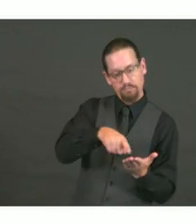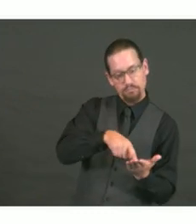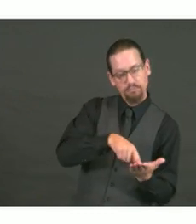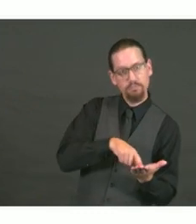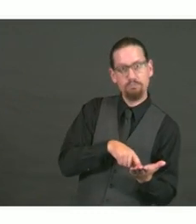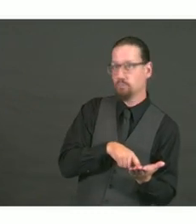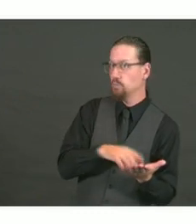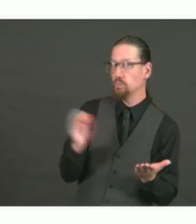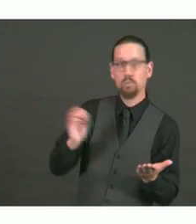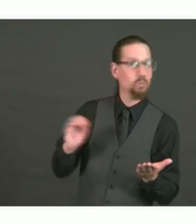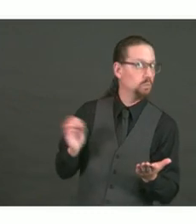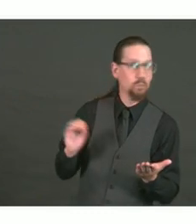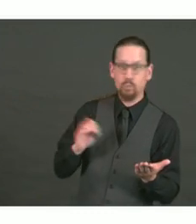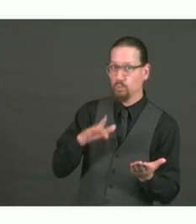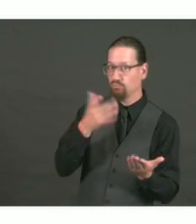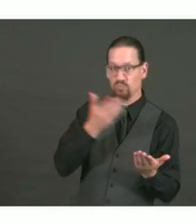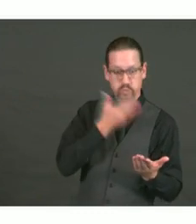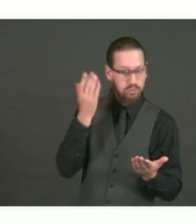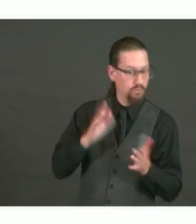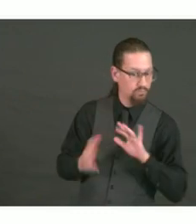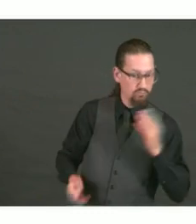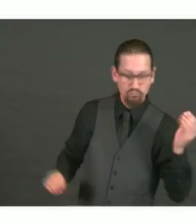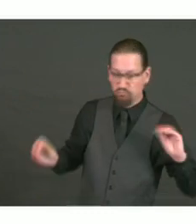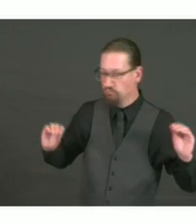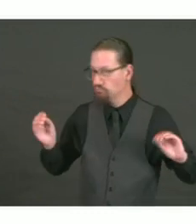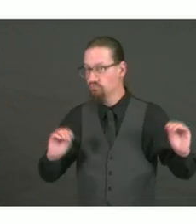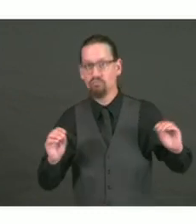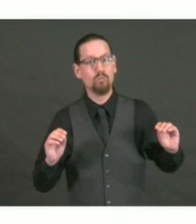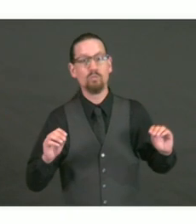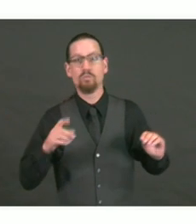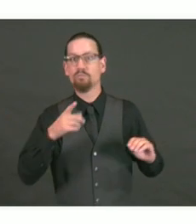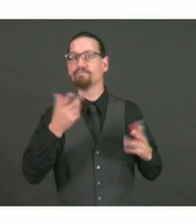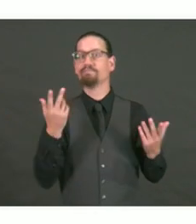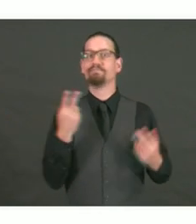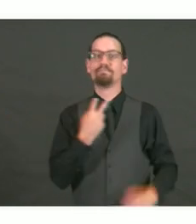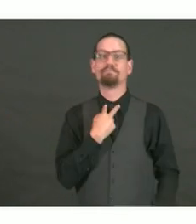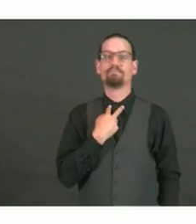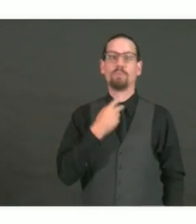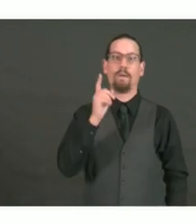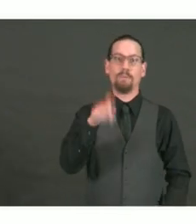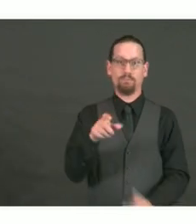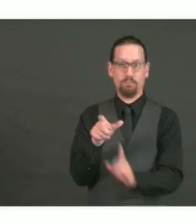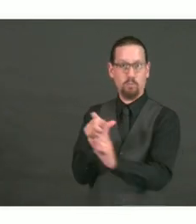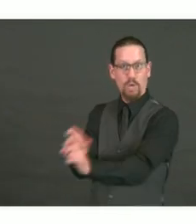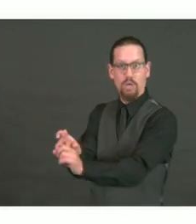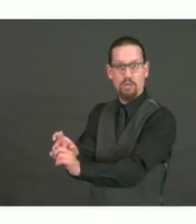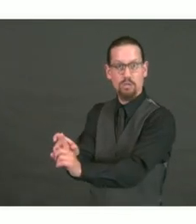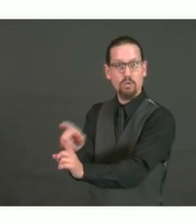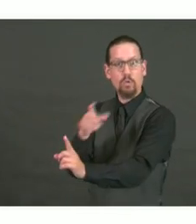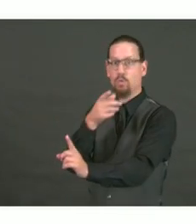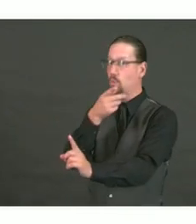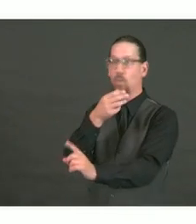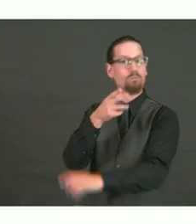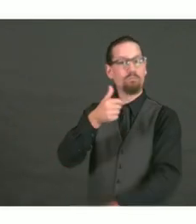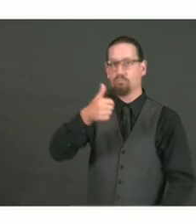test within 72 hours, these hotels will have to turn you away.